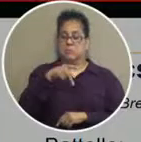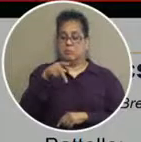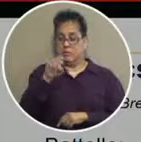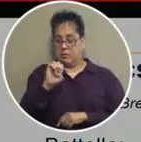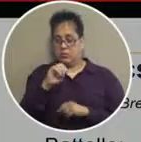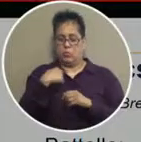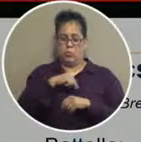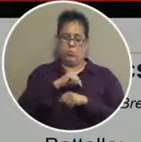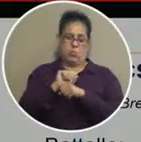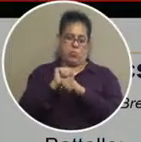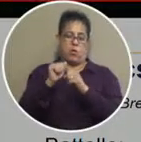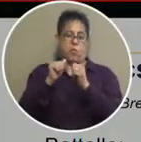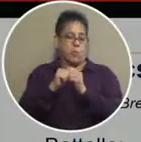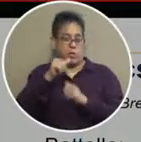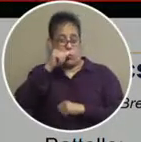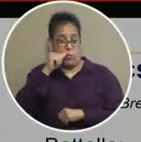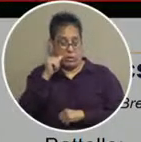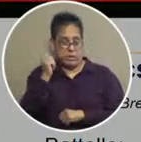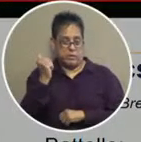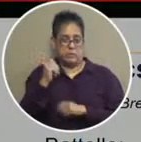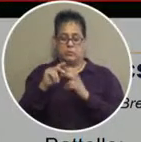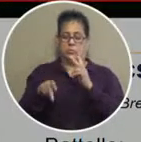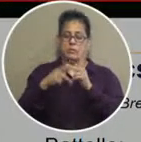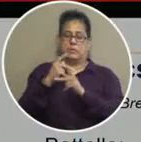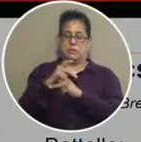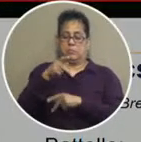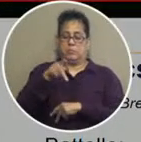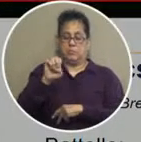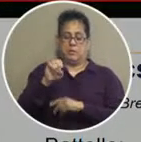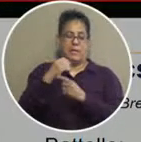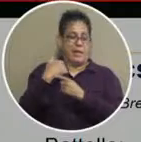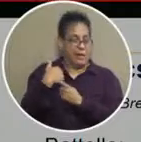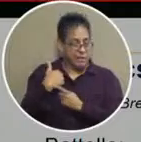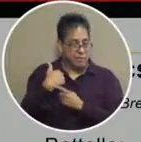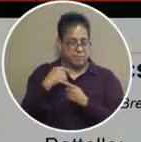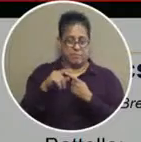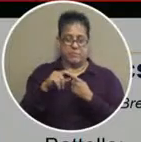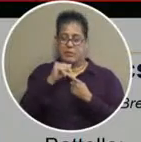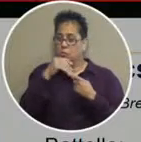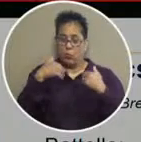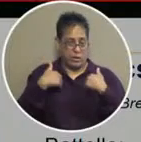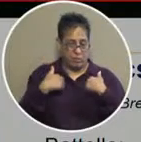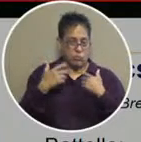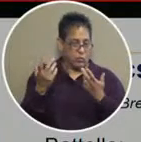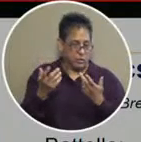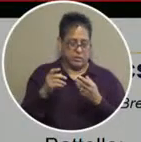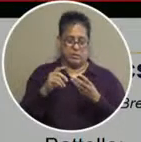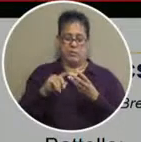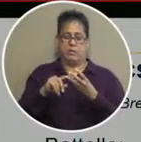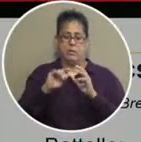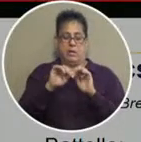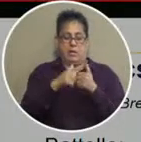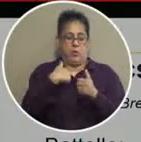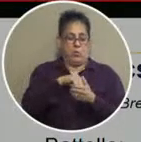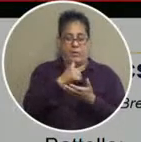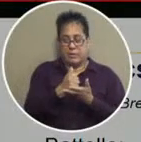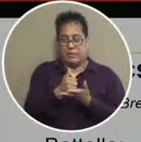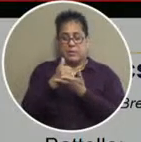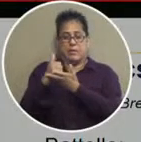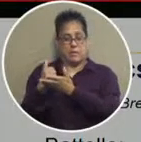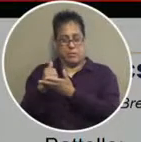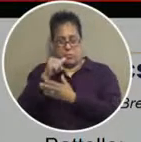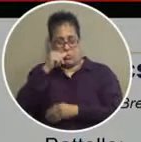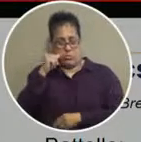with Juarez around what kind of PPE they have, what kind they don't have, how can we assist them